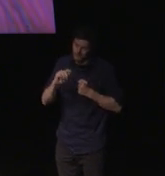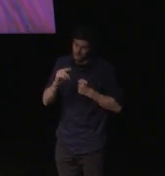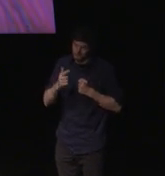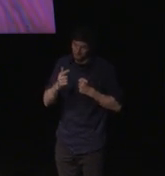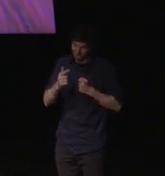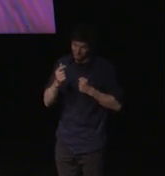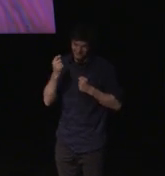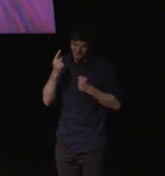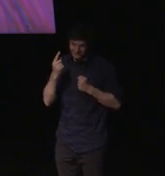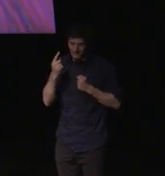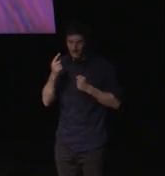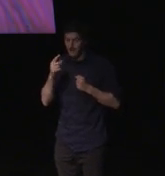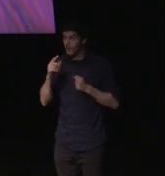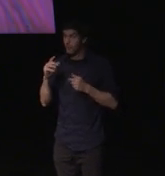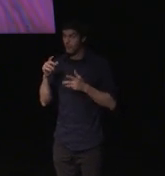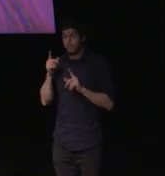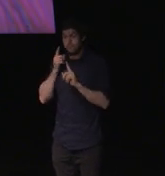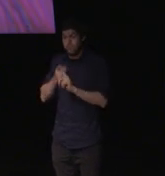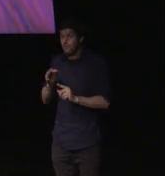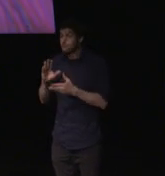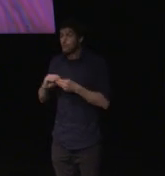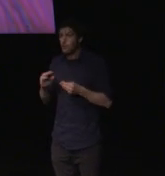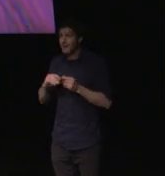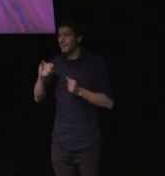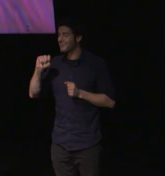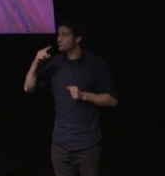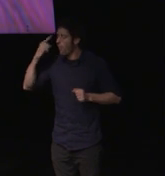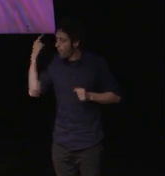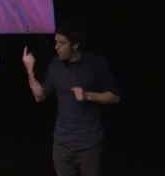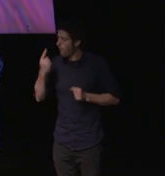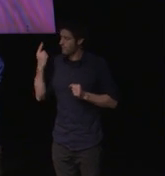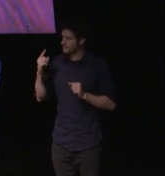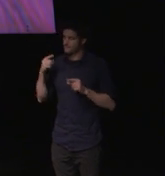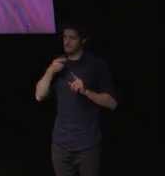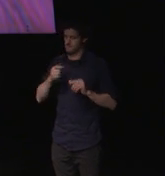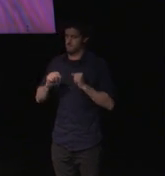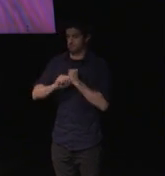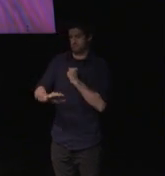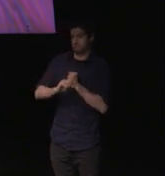story is, it's always marketing. You know?